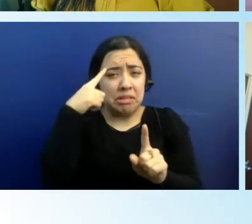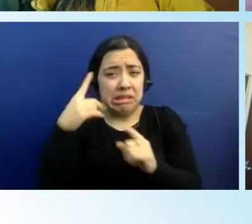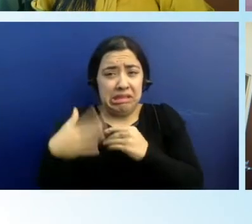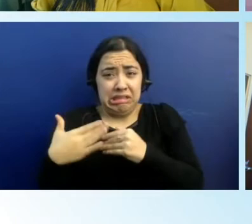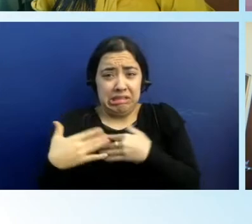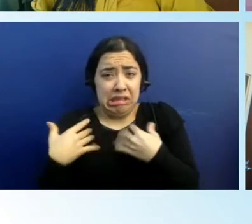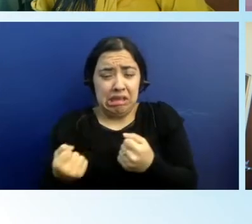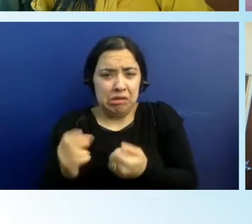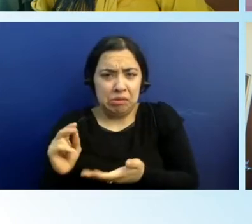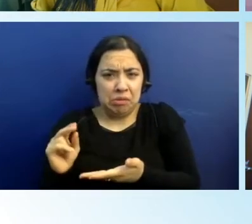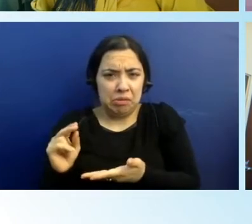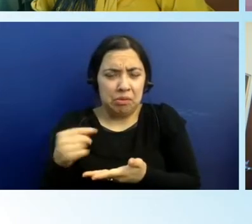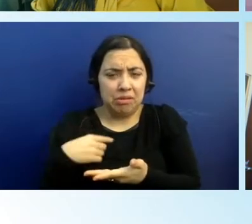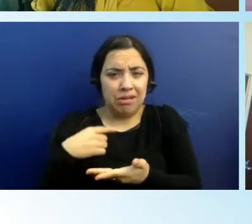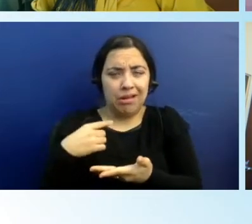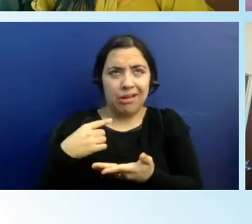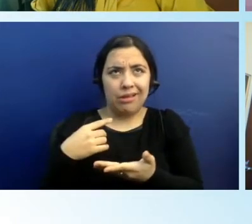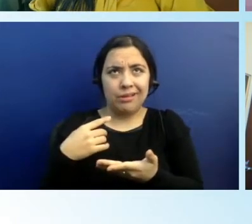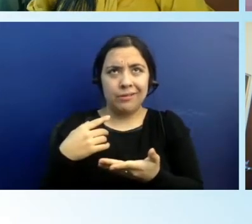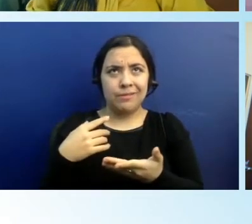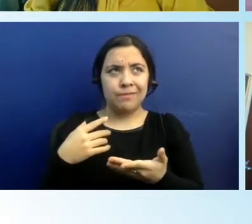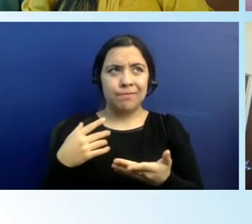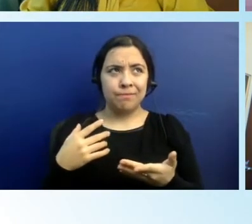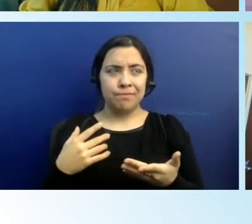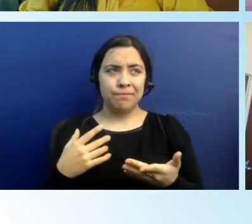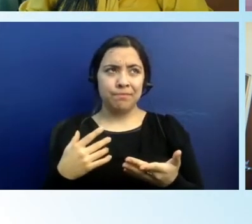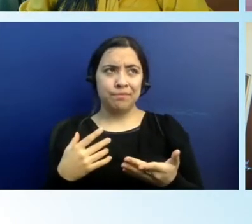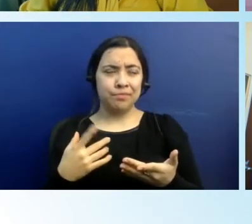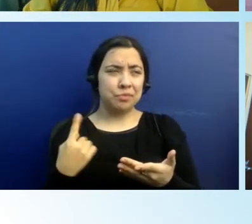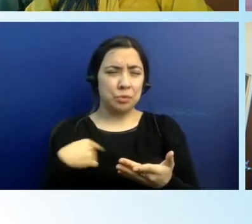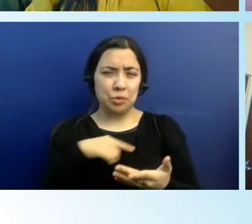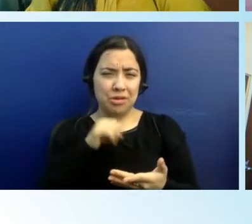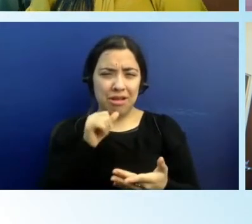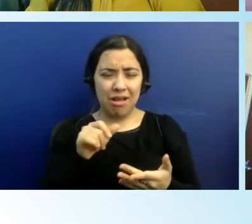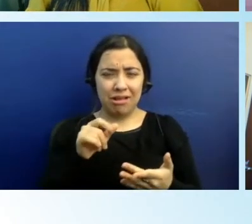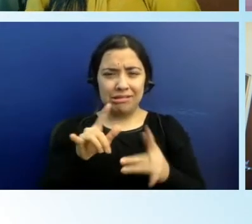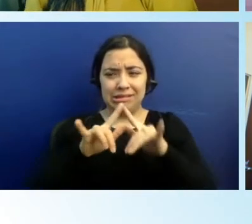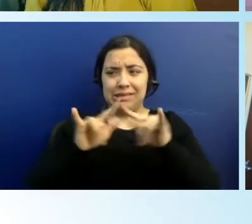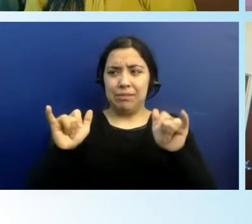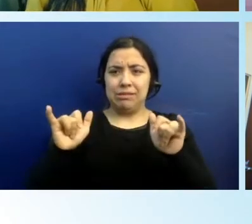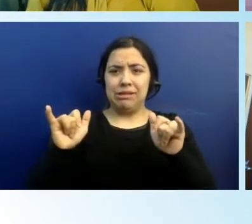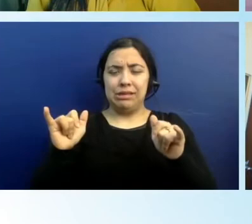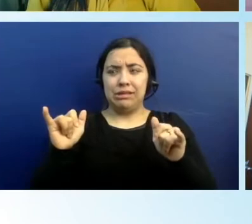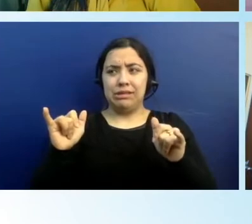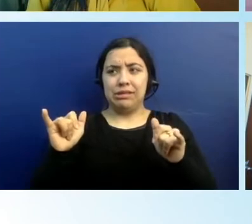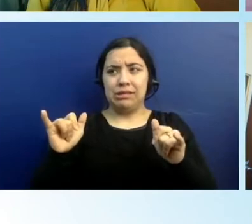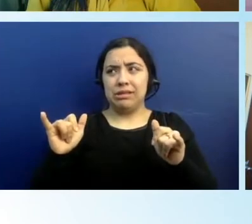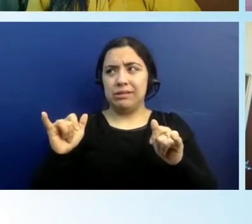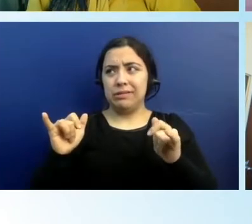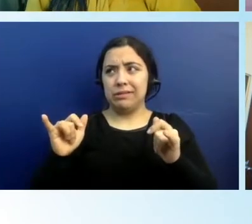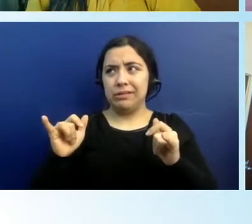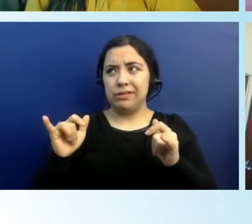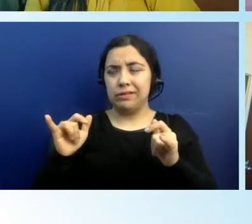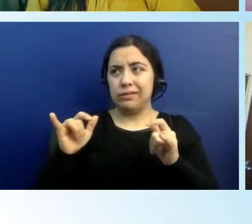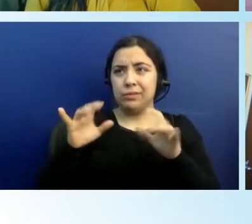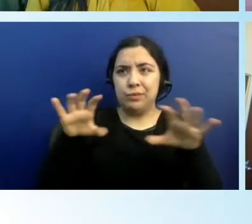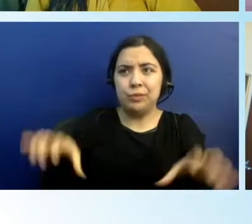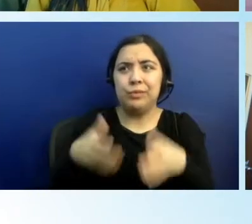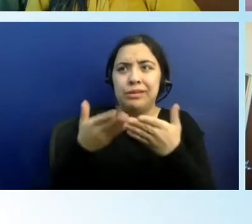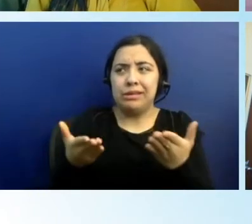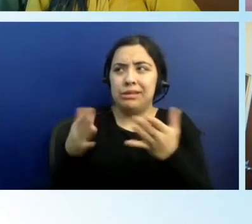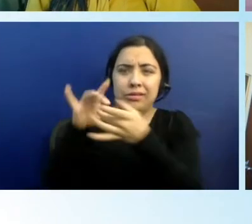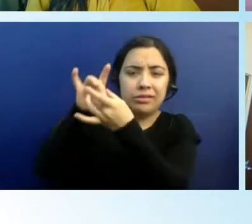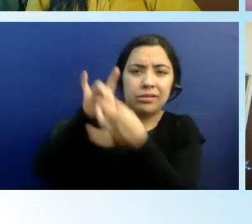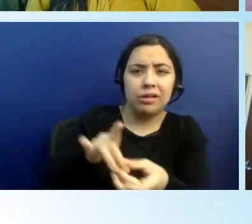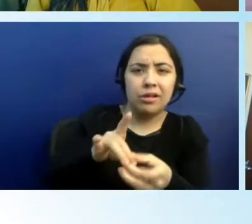heal when we're not simultaneously doing some things around prevention of,